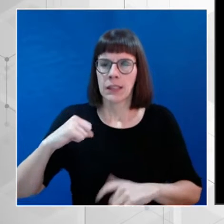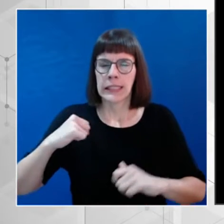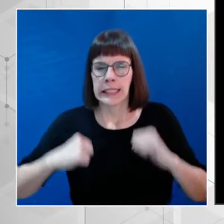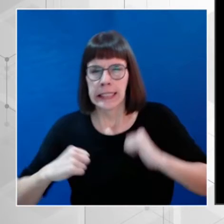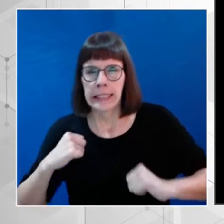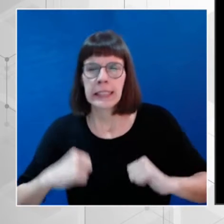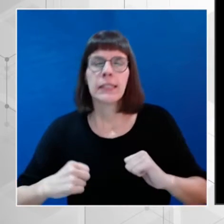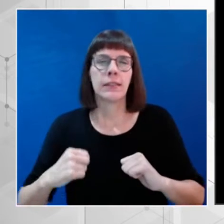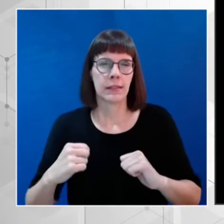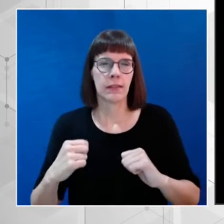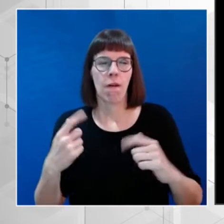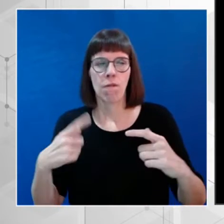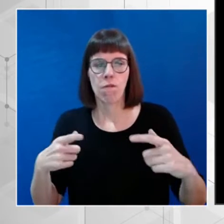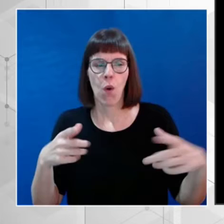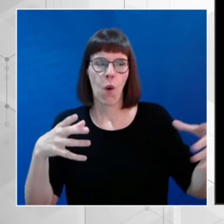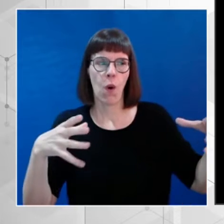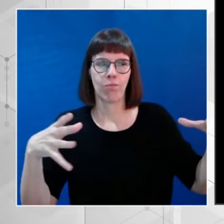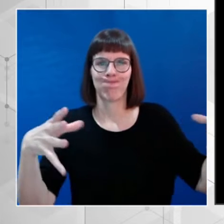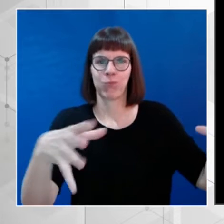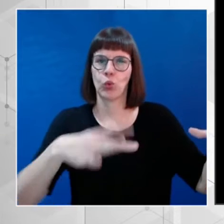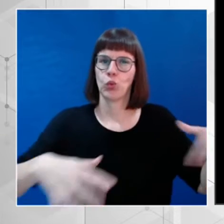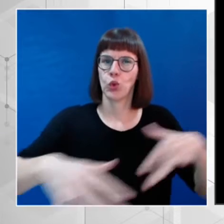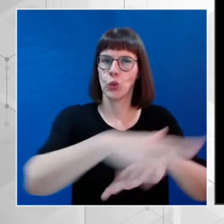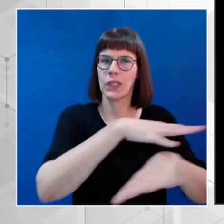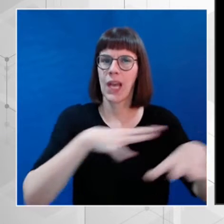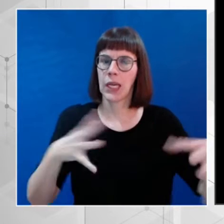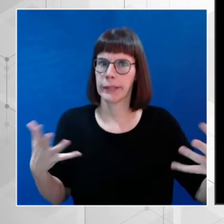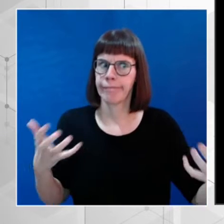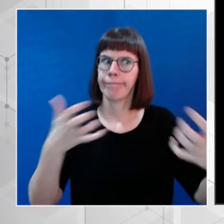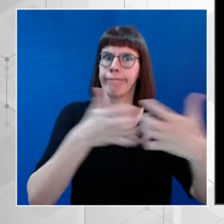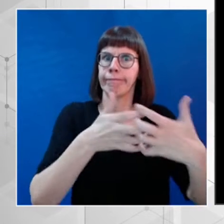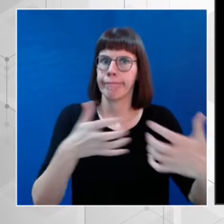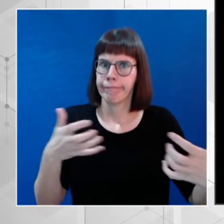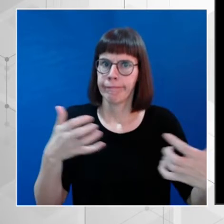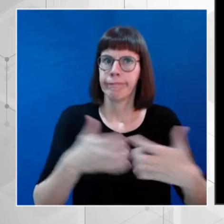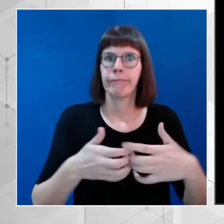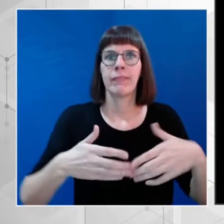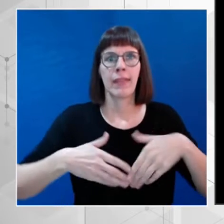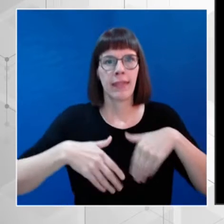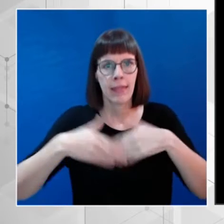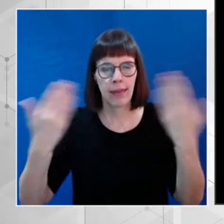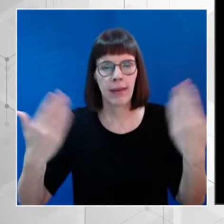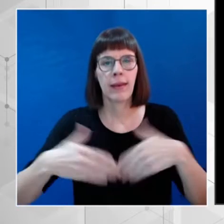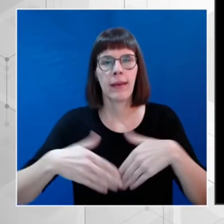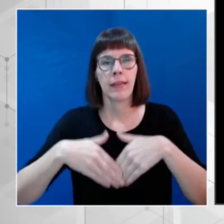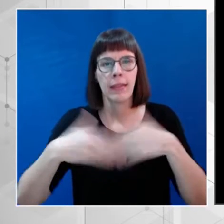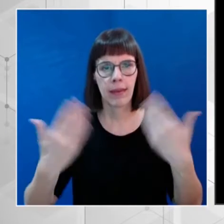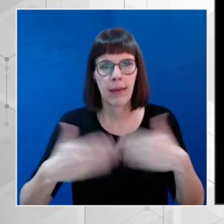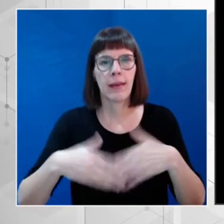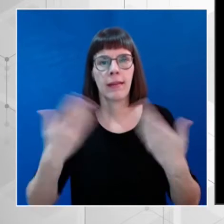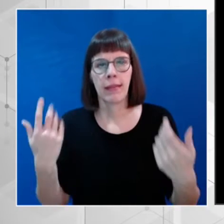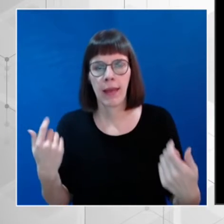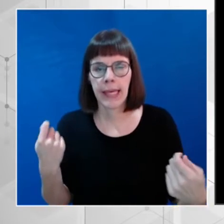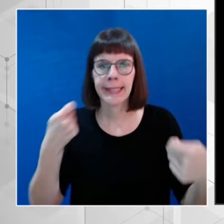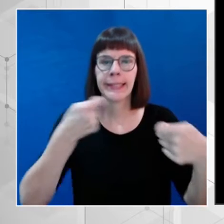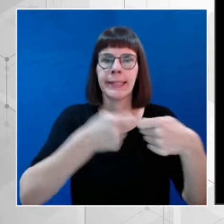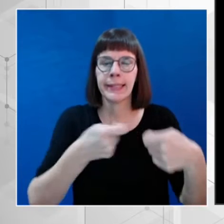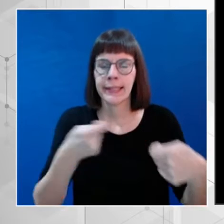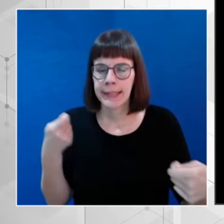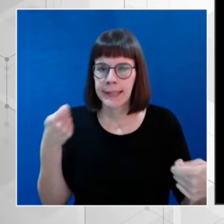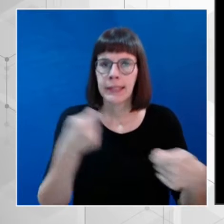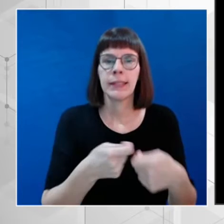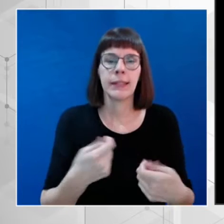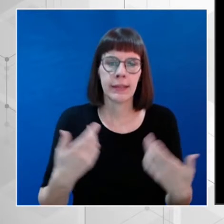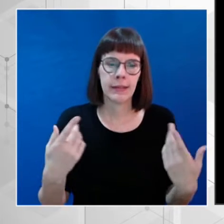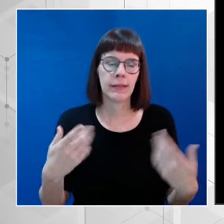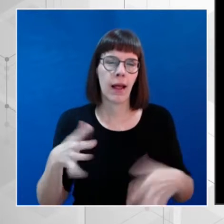that's a lot of hard work every day and in everyday situations, mind you. We literally struggle